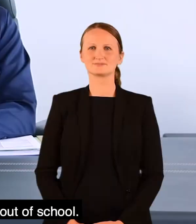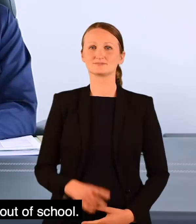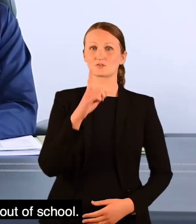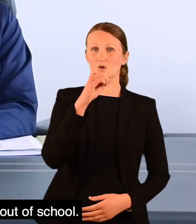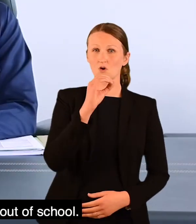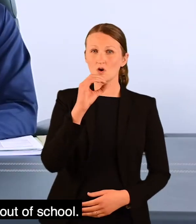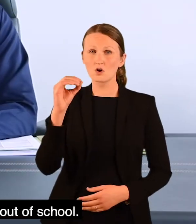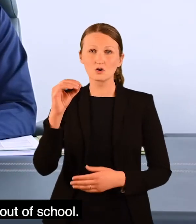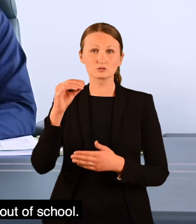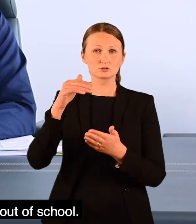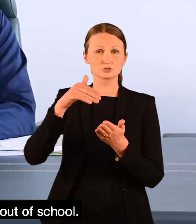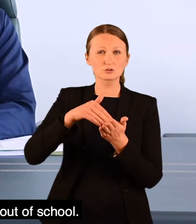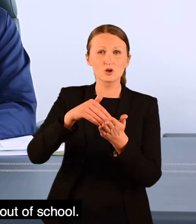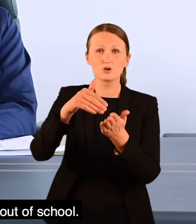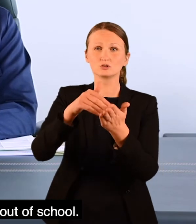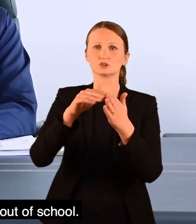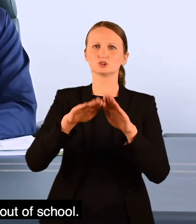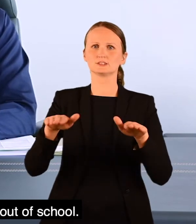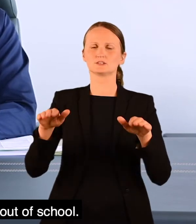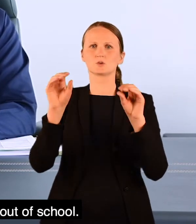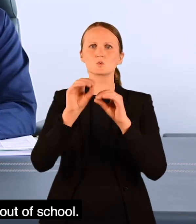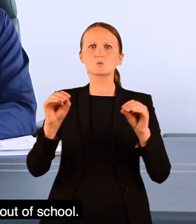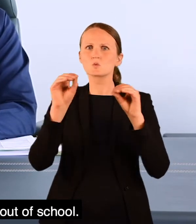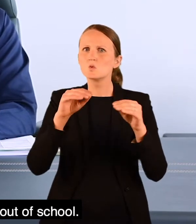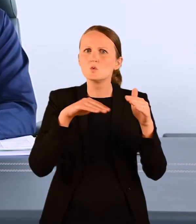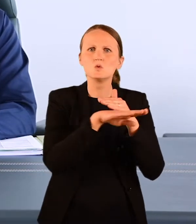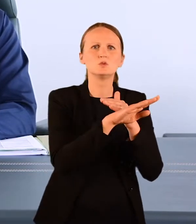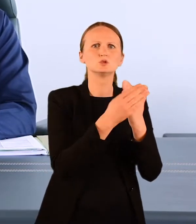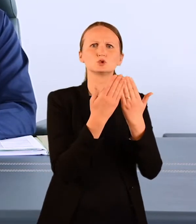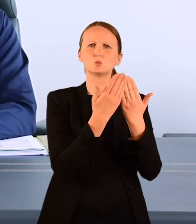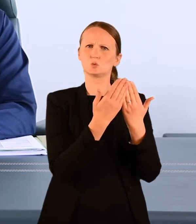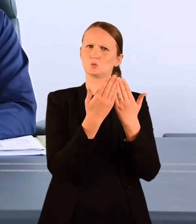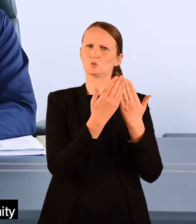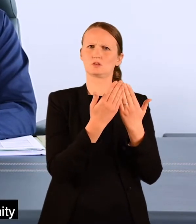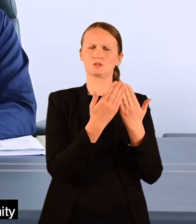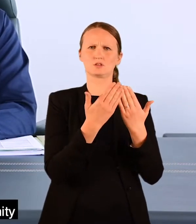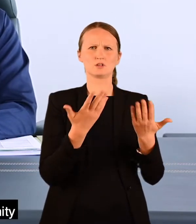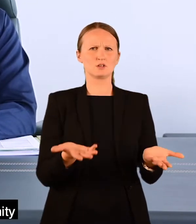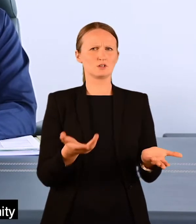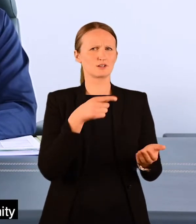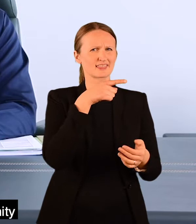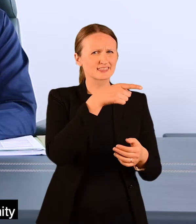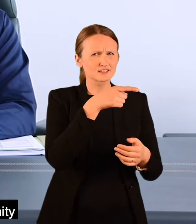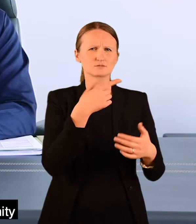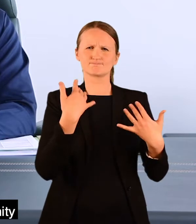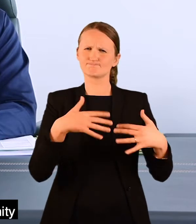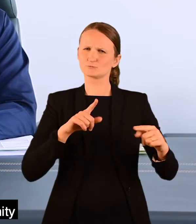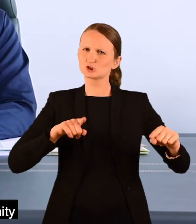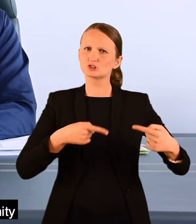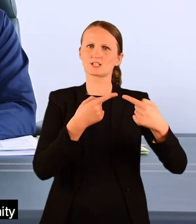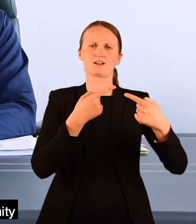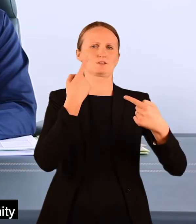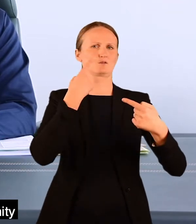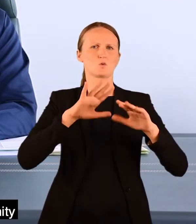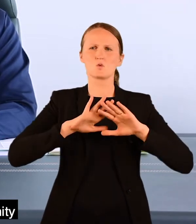Des centaines de millions d'enfants sont encore hors de l'école. Ce défi est